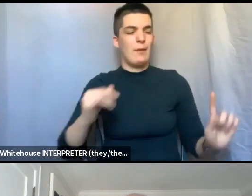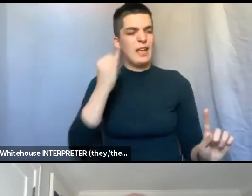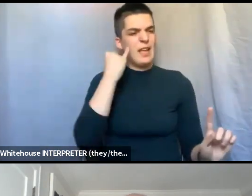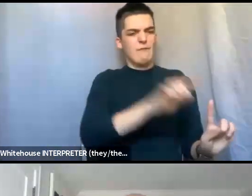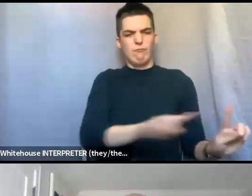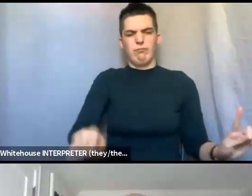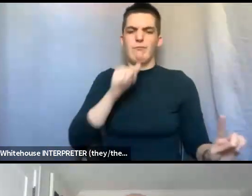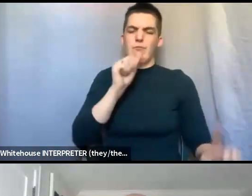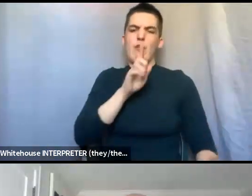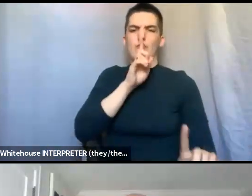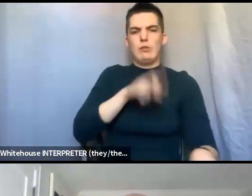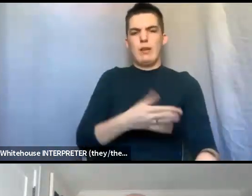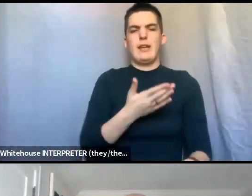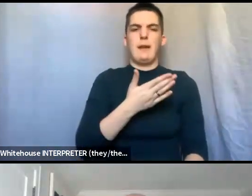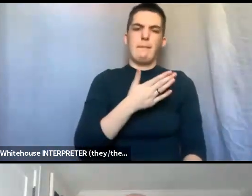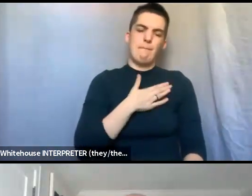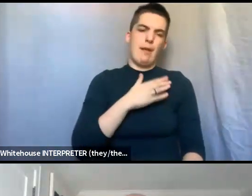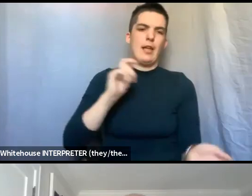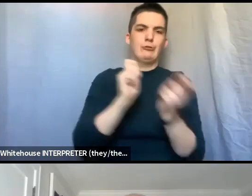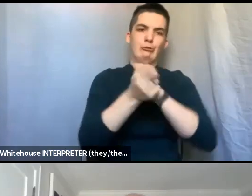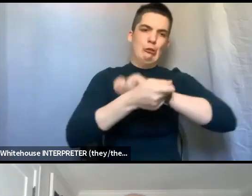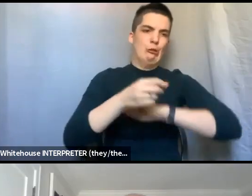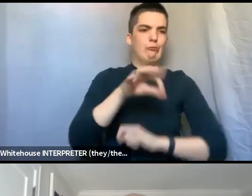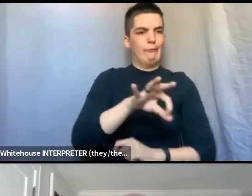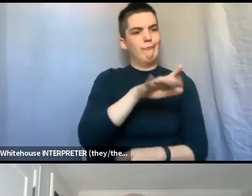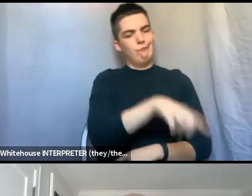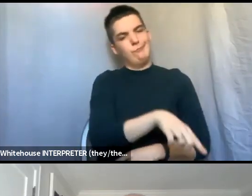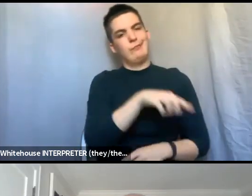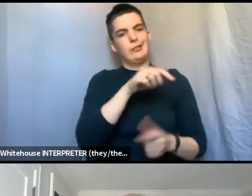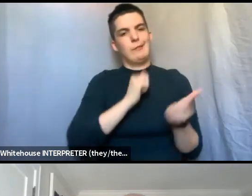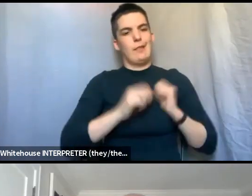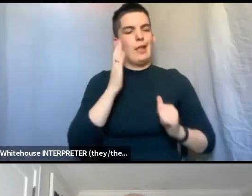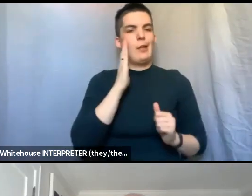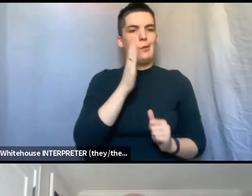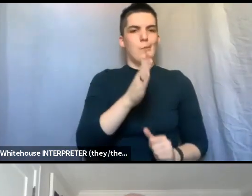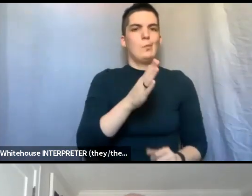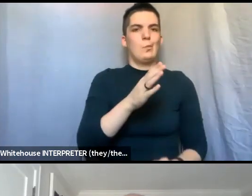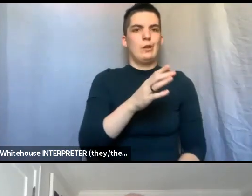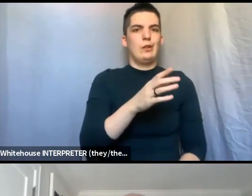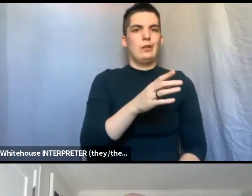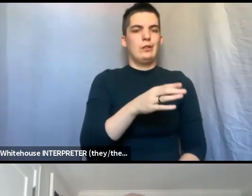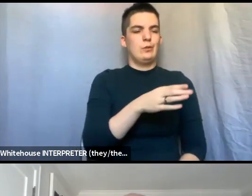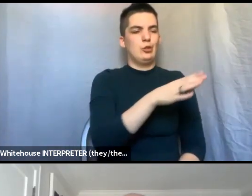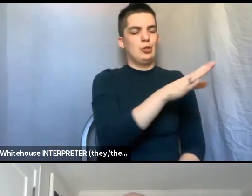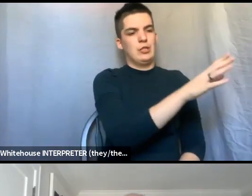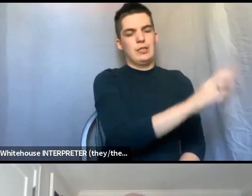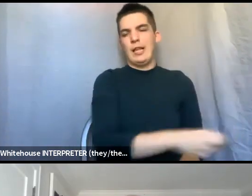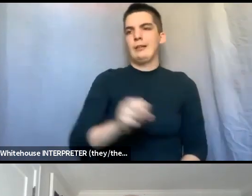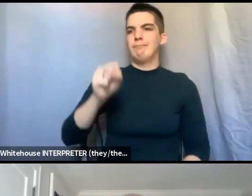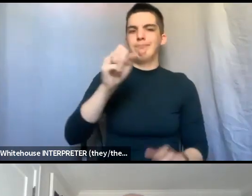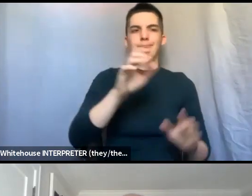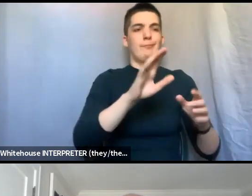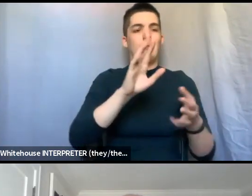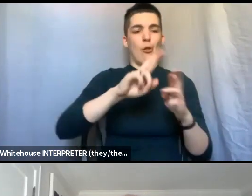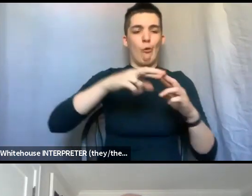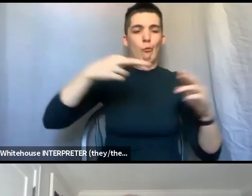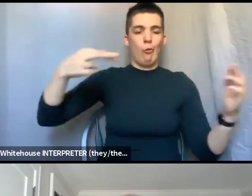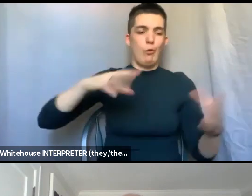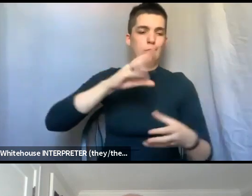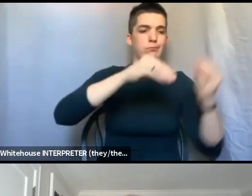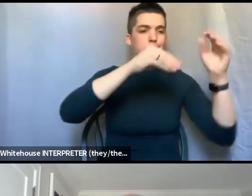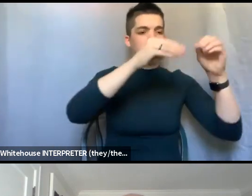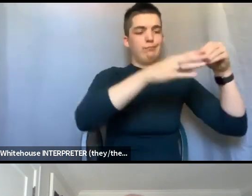if they're not responding to my adaptation of Billy Budd, I'm just going to put Billy Budd on that rope and swing him right across their head.